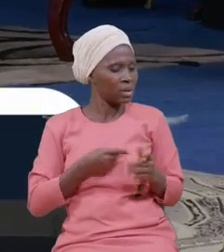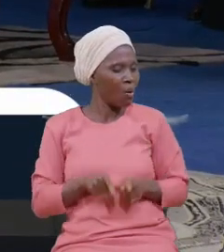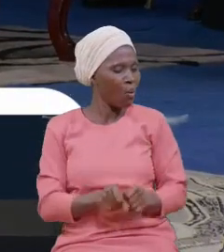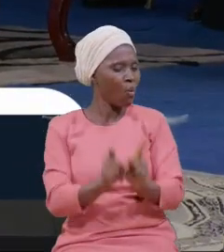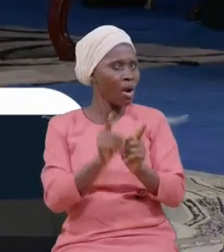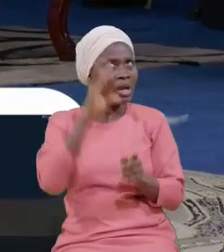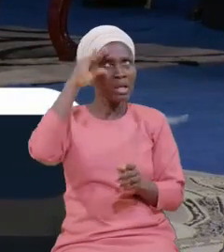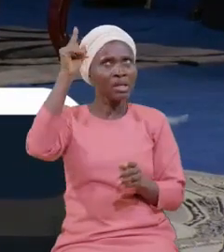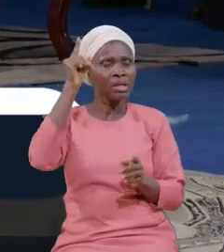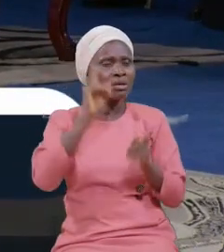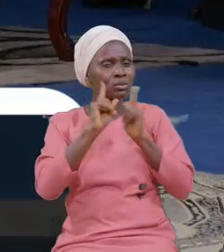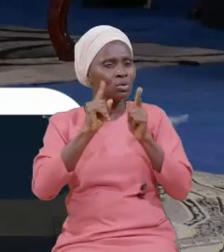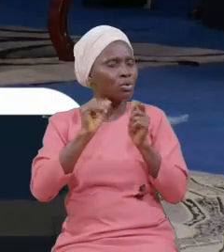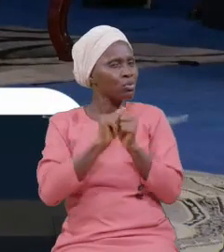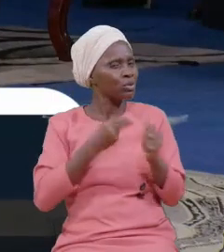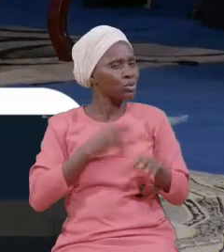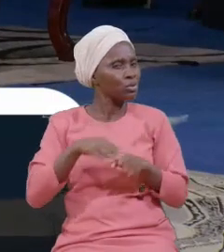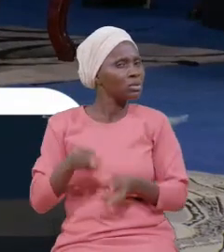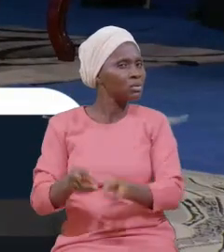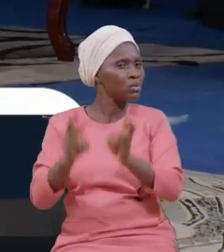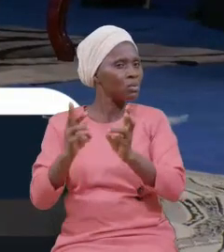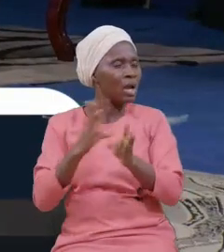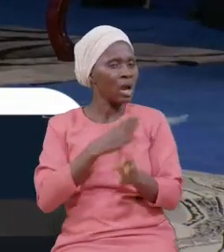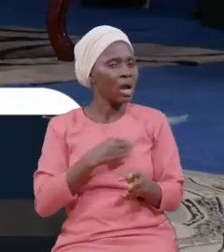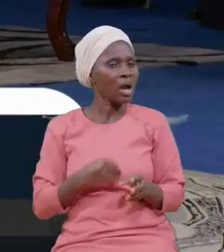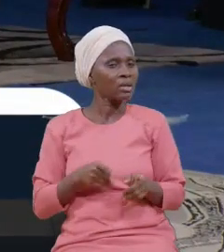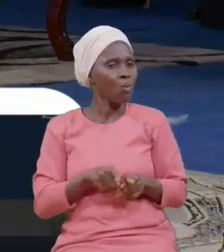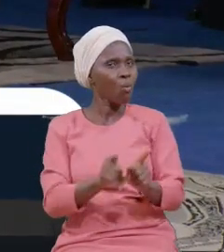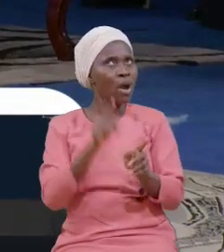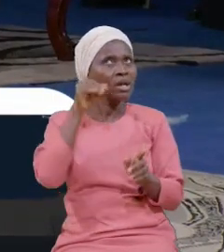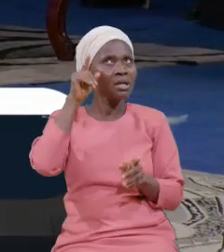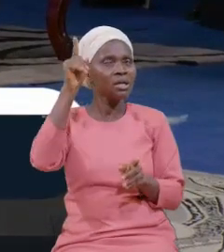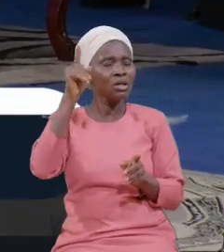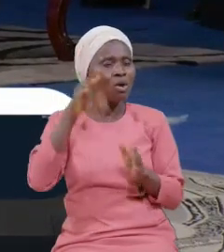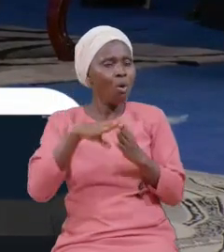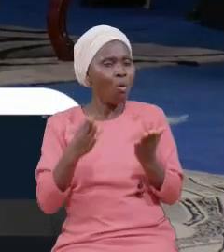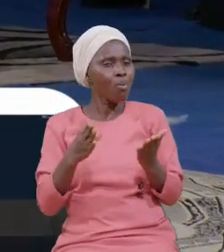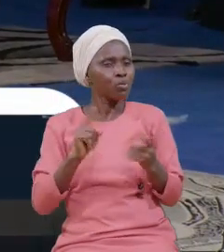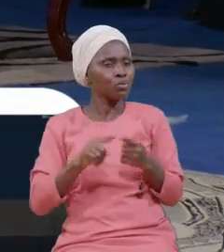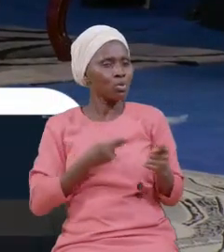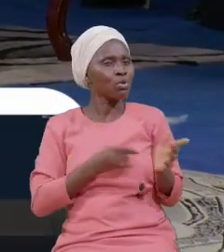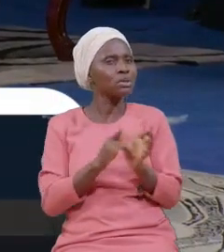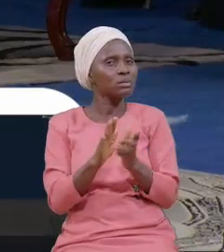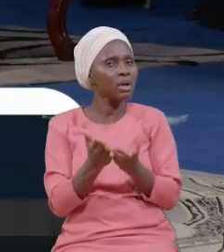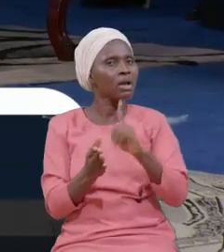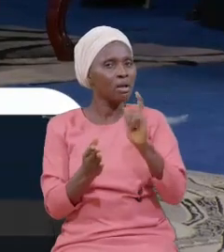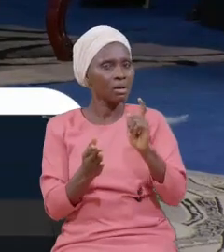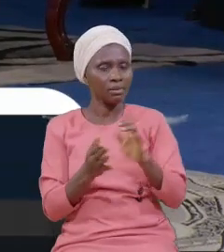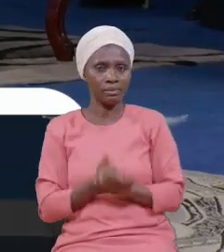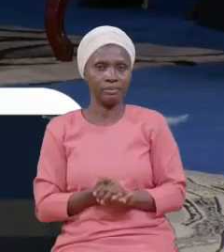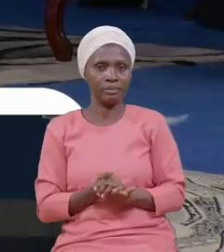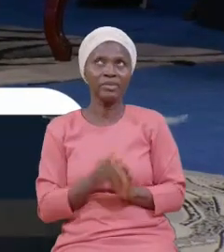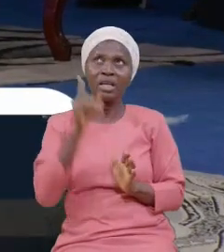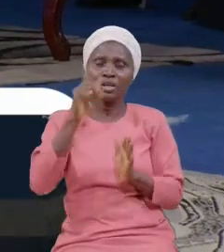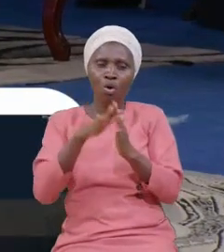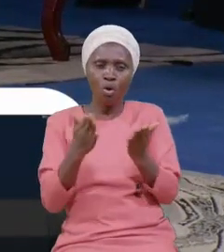us by the way, and while he opened to us the scriptures? He opened to